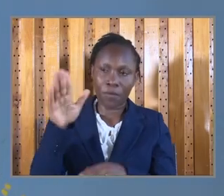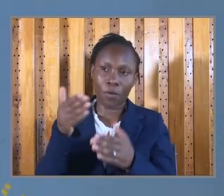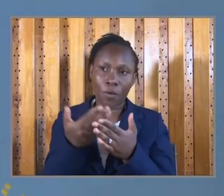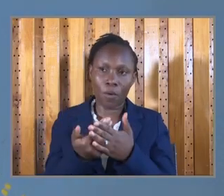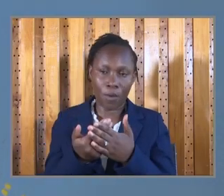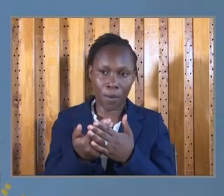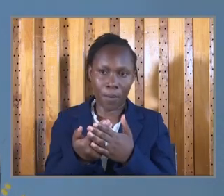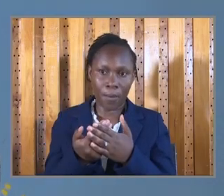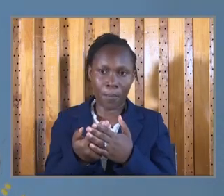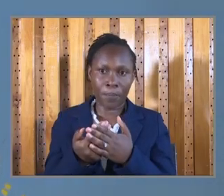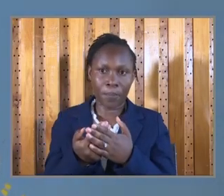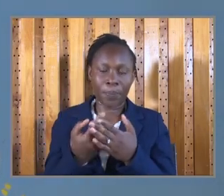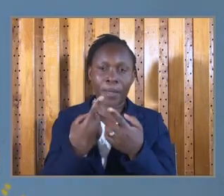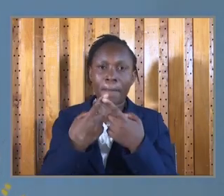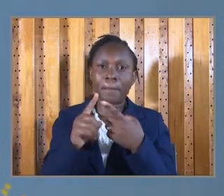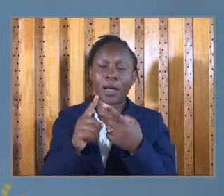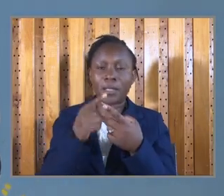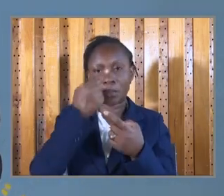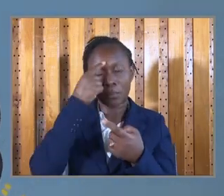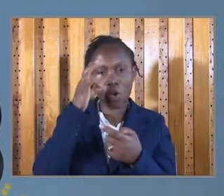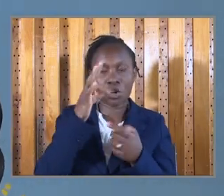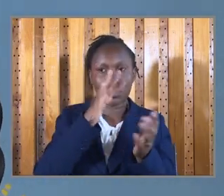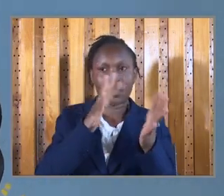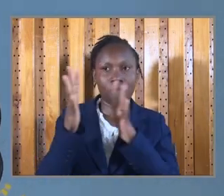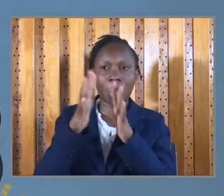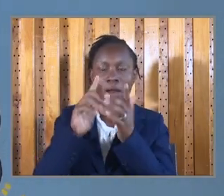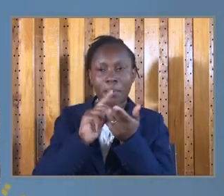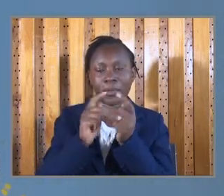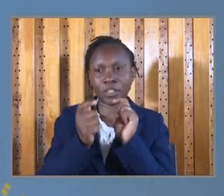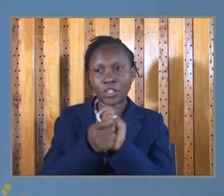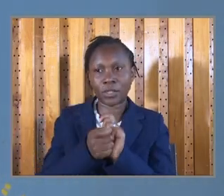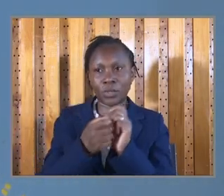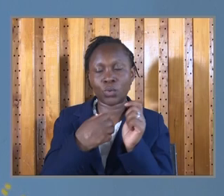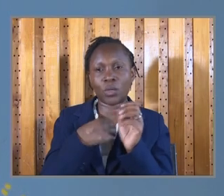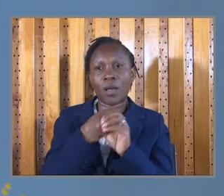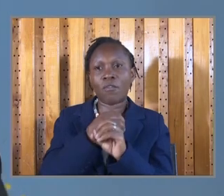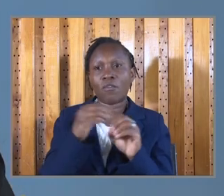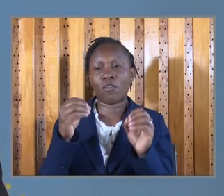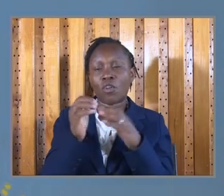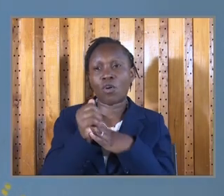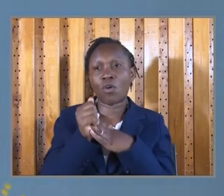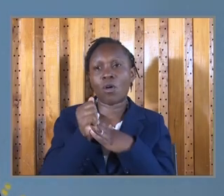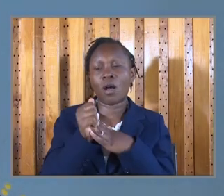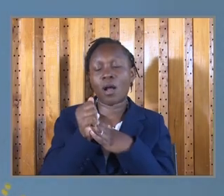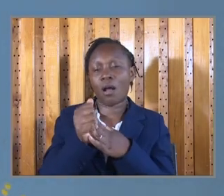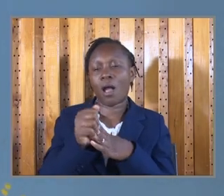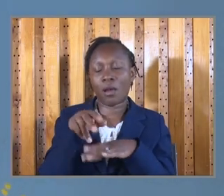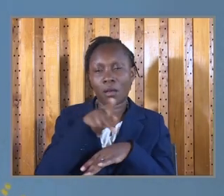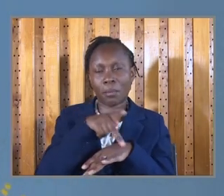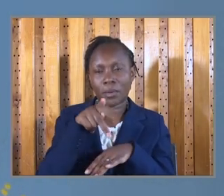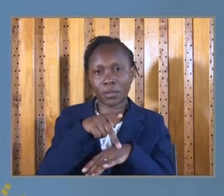But when it comes to climate change, there is another guiding principle. There should be another guiding principle.